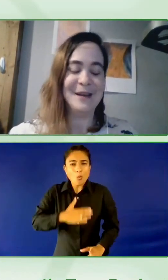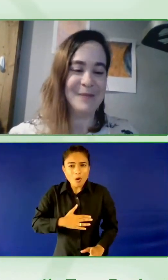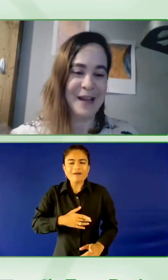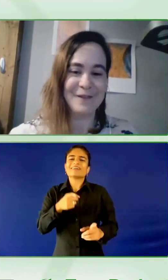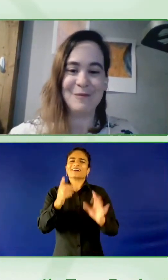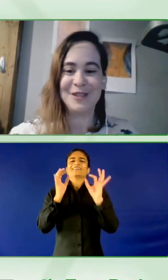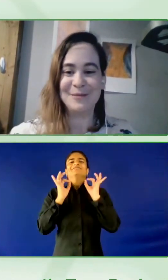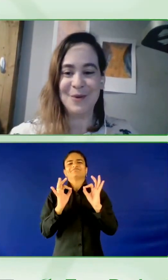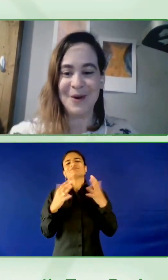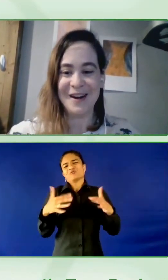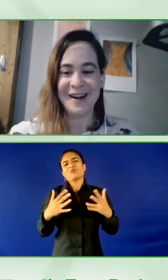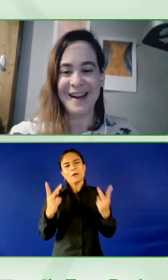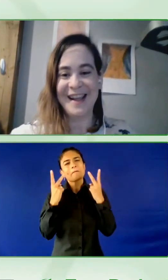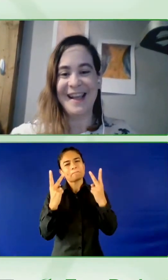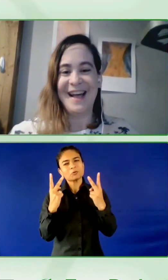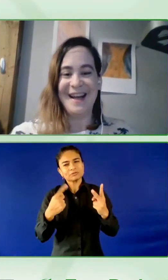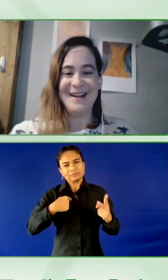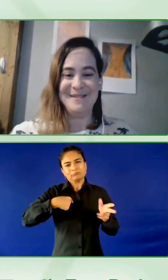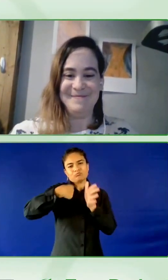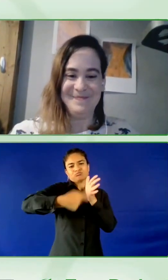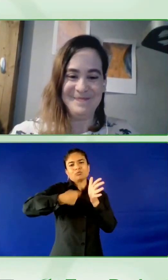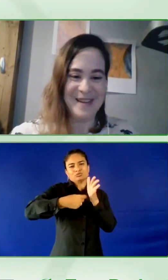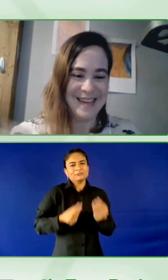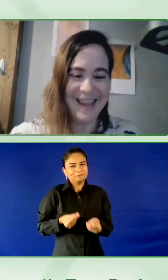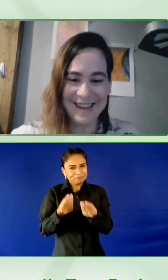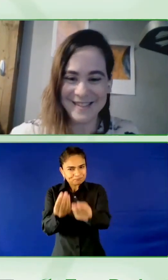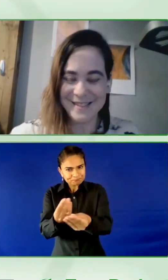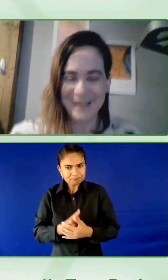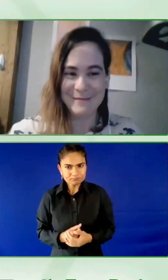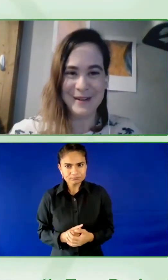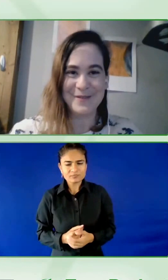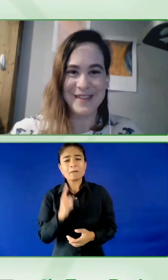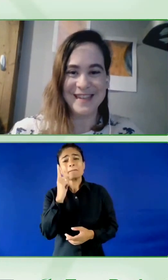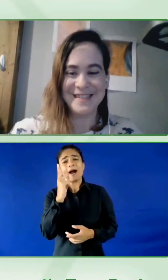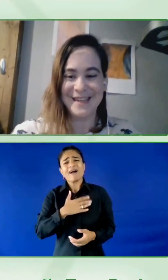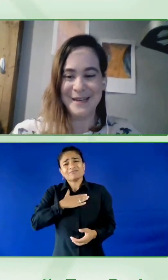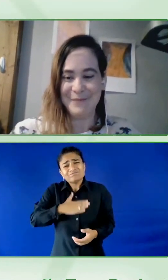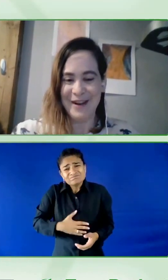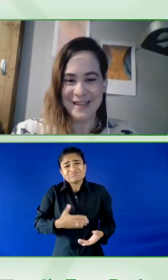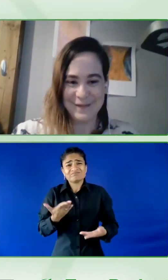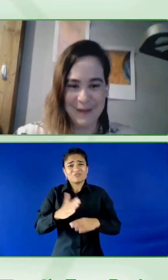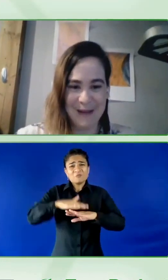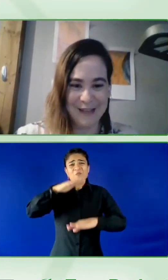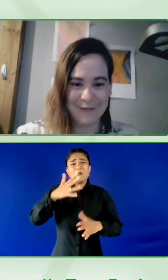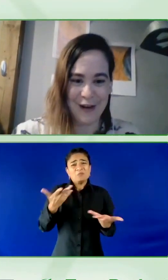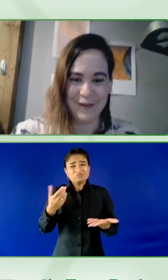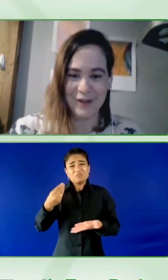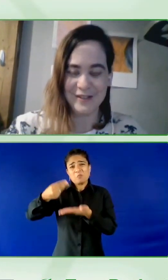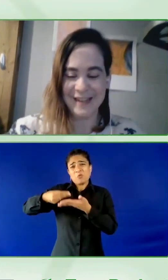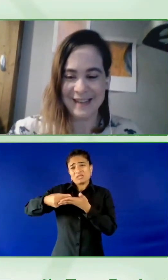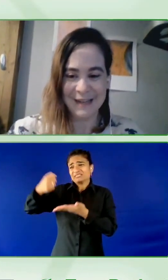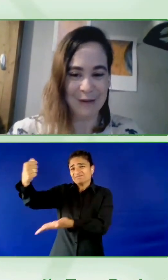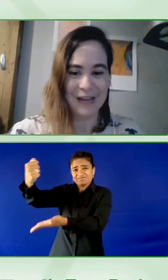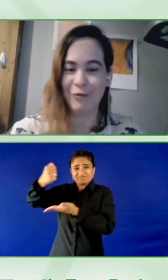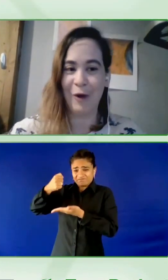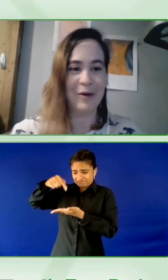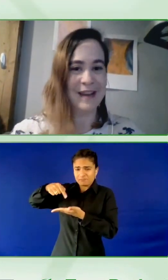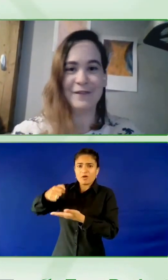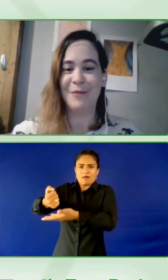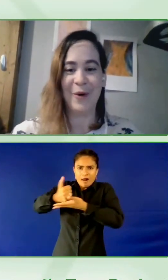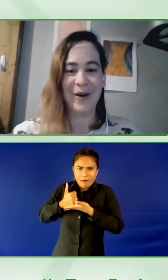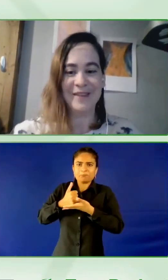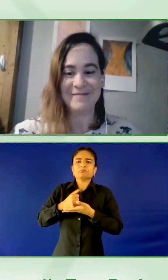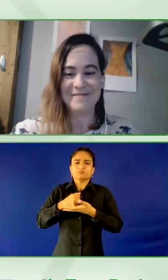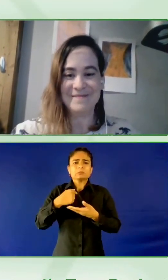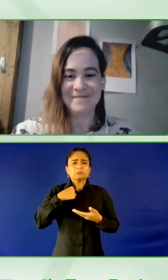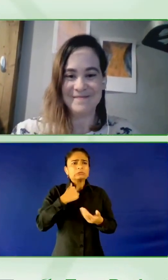grants, applying for more support. But yeah, it's been a really exciting project for the past 5 years, and I think we can grow it